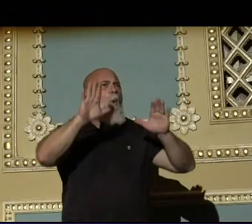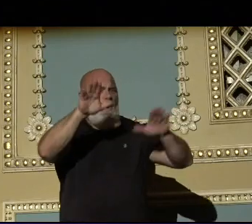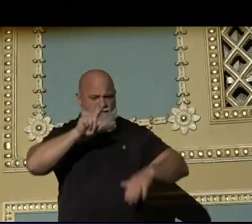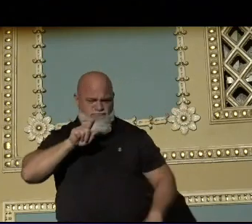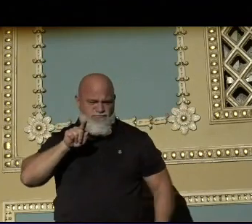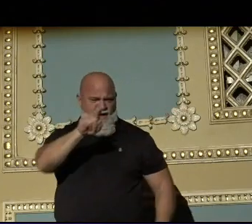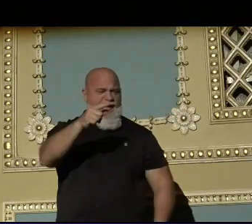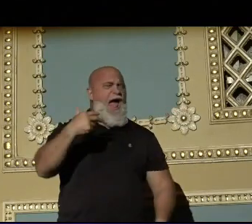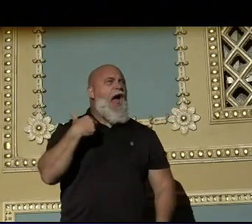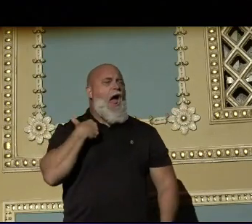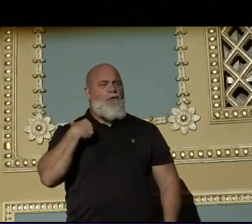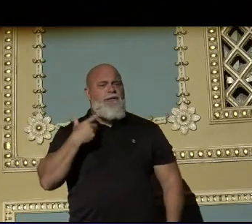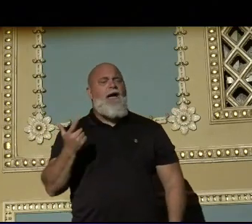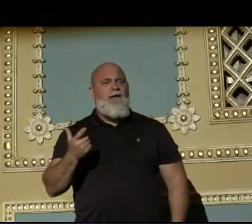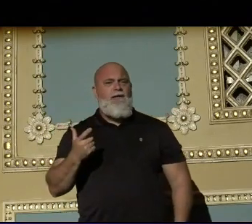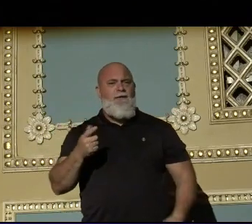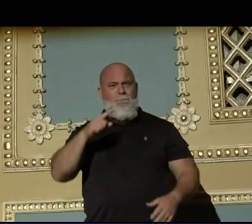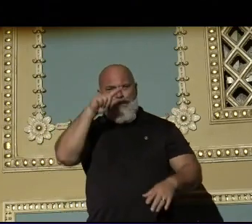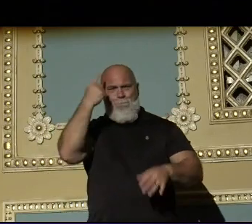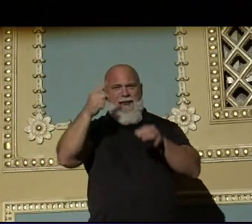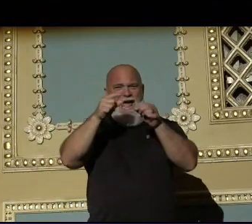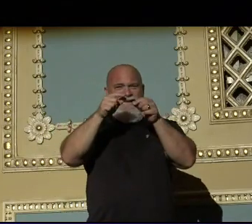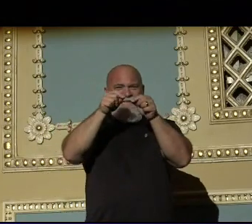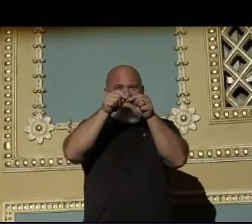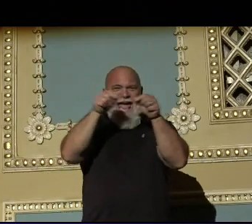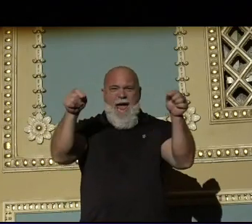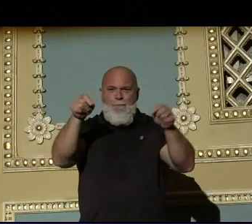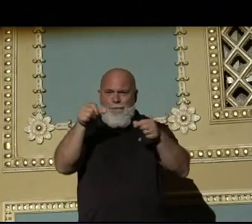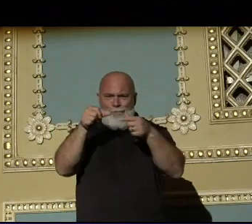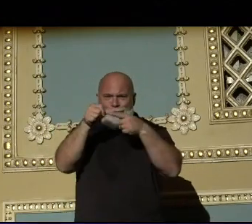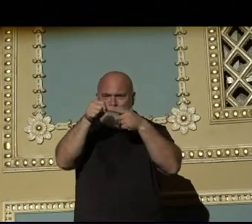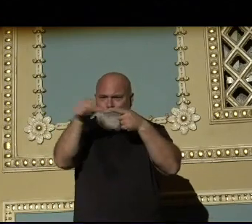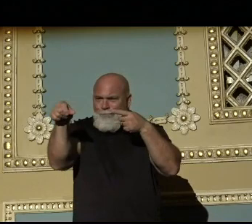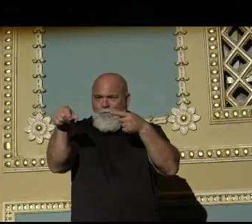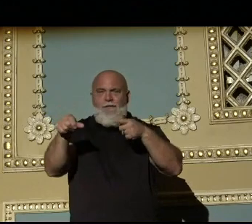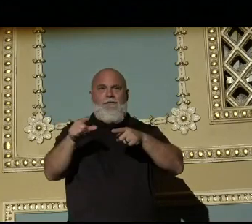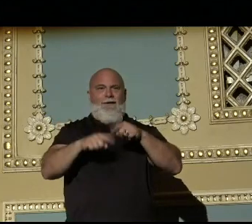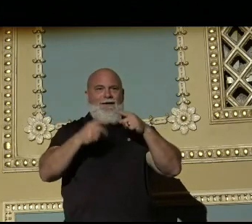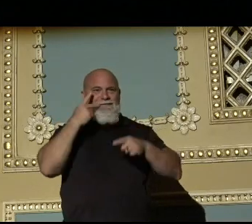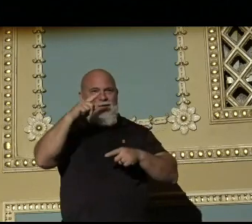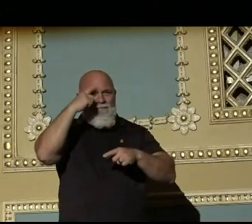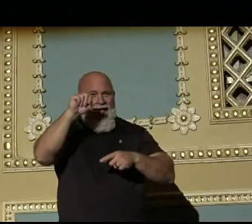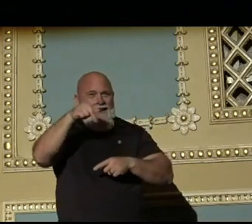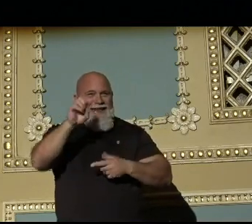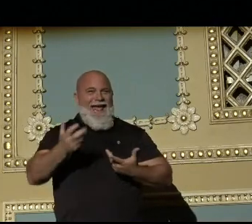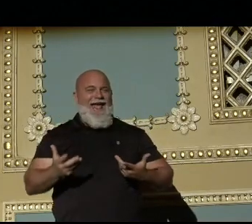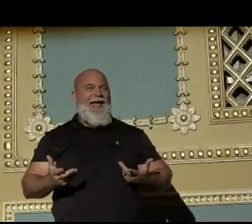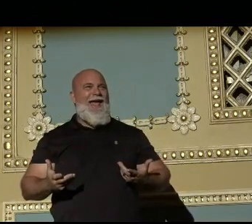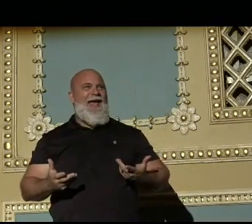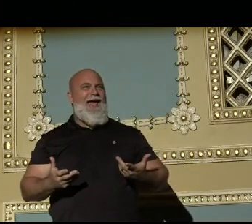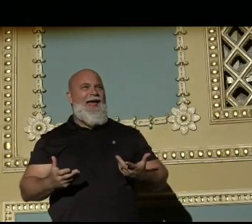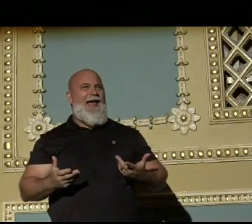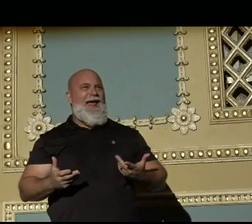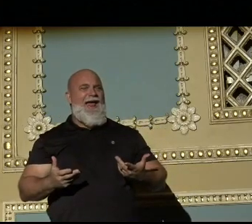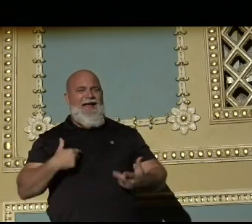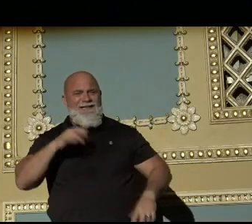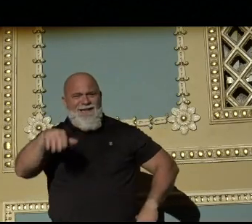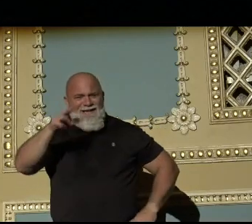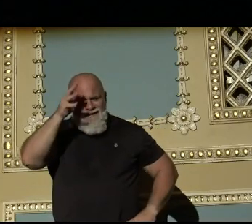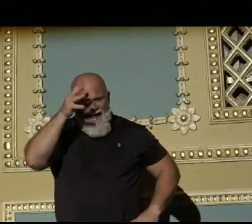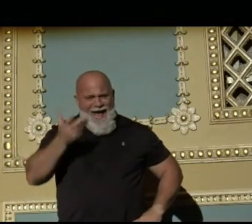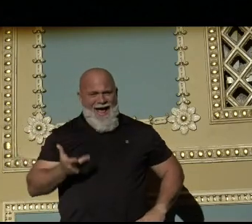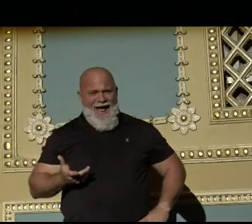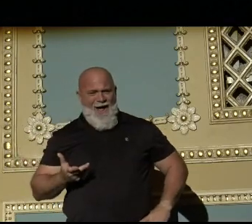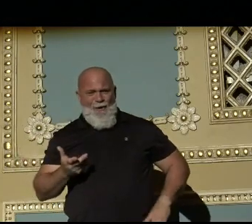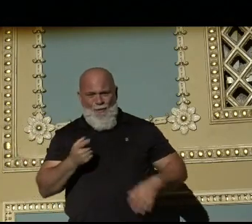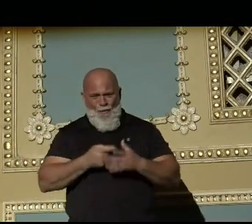and just put black electrical tape right over it. And I was like, Dad, what are you